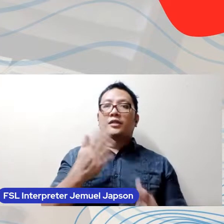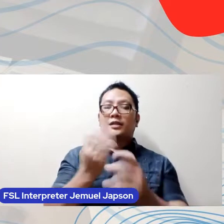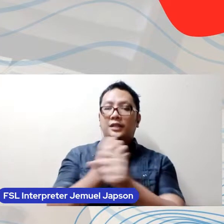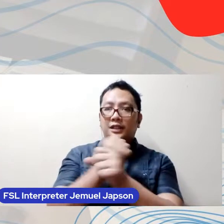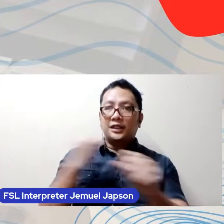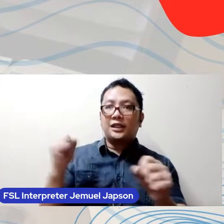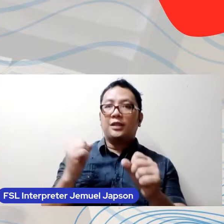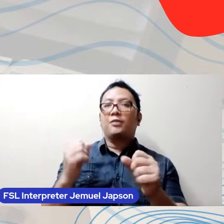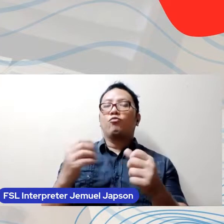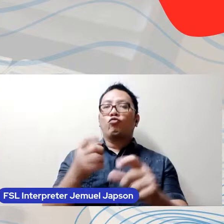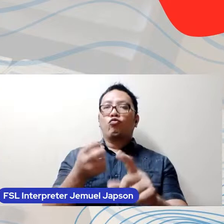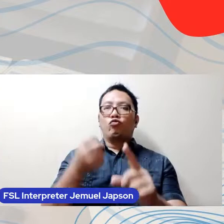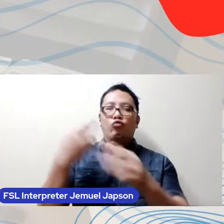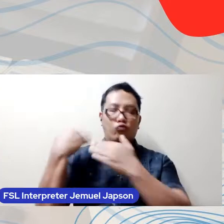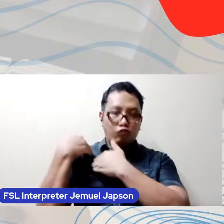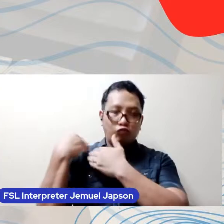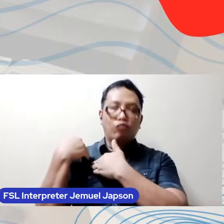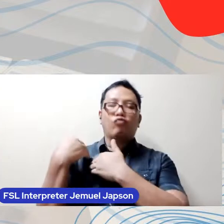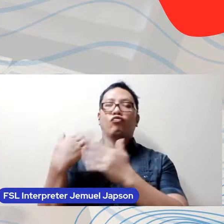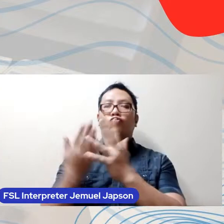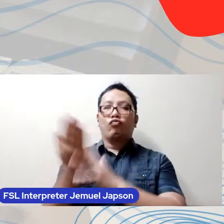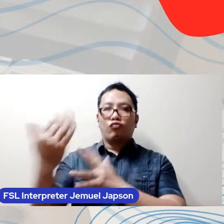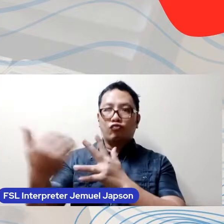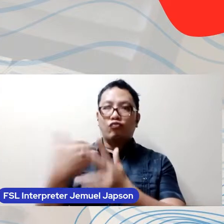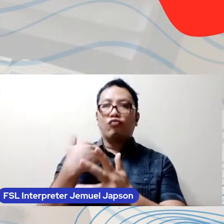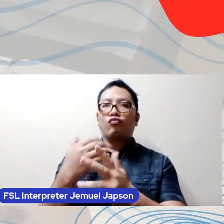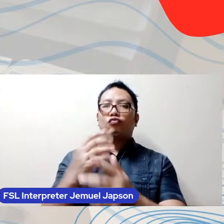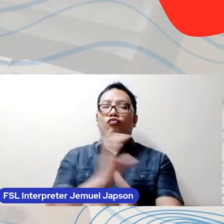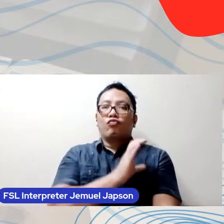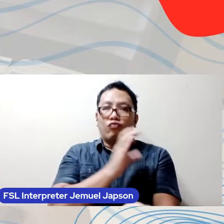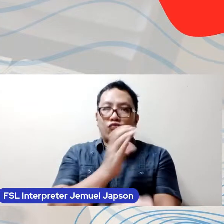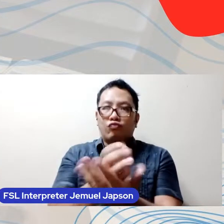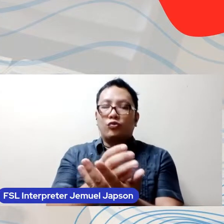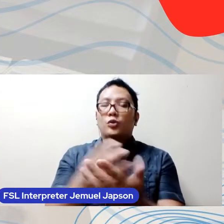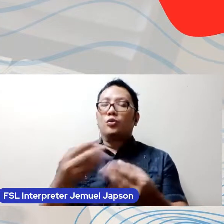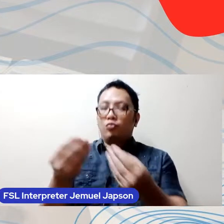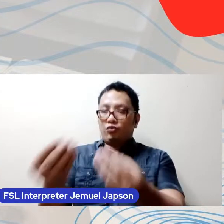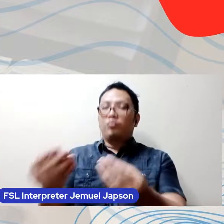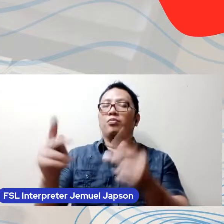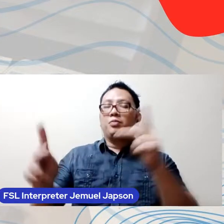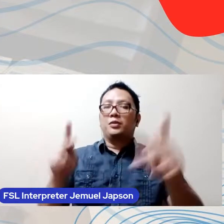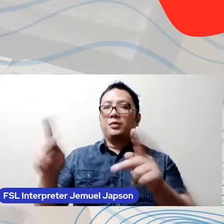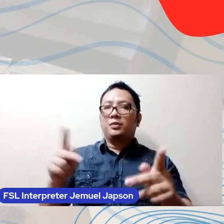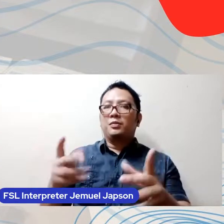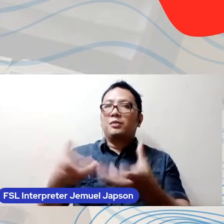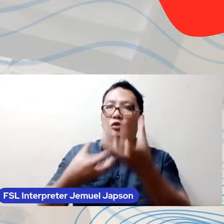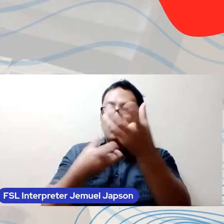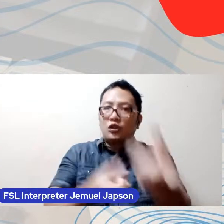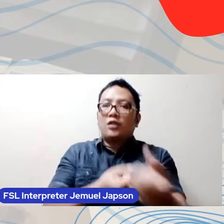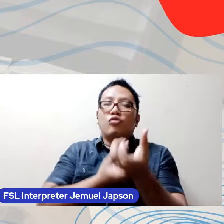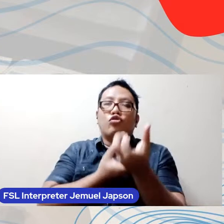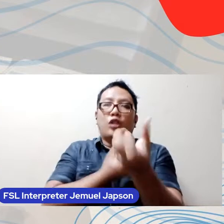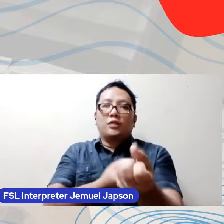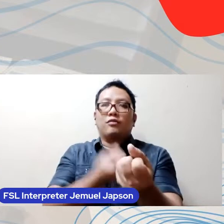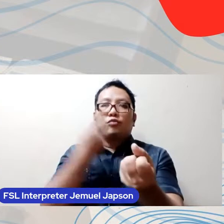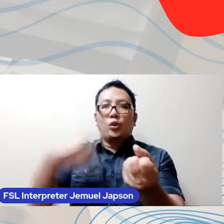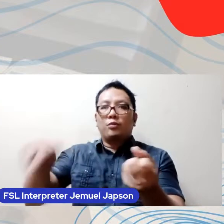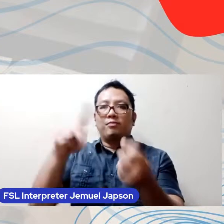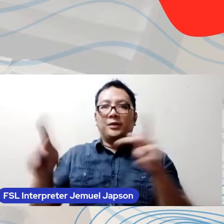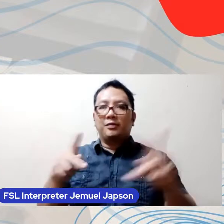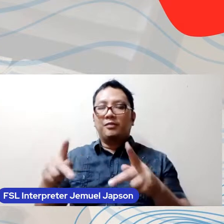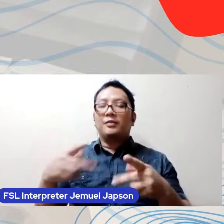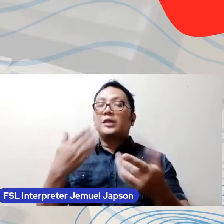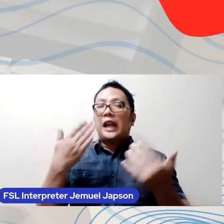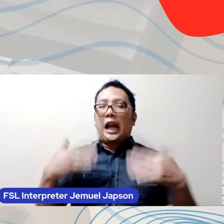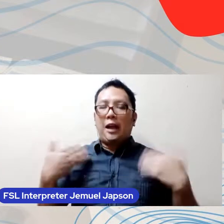transparent, and inclusive elections which inspire national public confidence. Muli, magandang gabi sa lahat, good evening, and happy